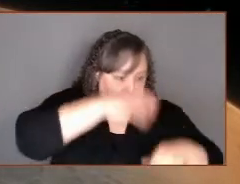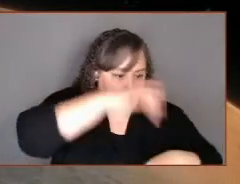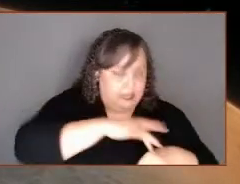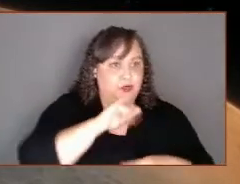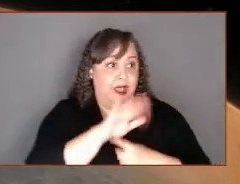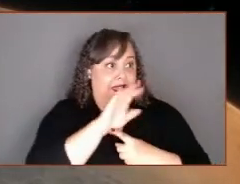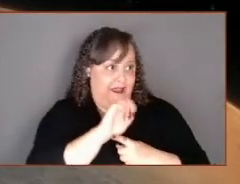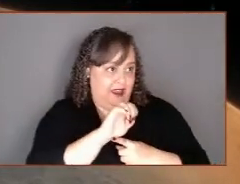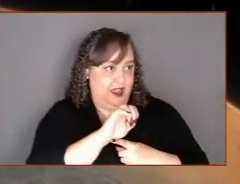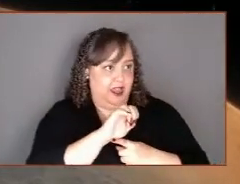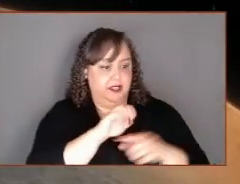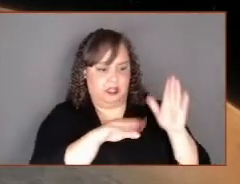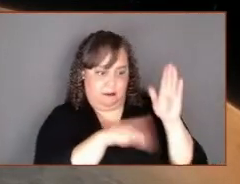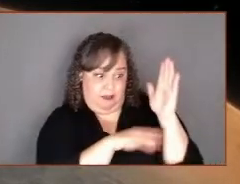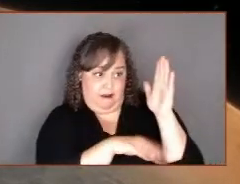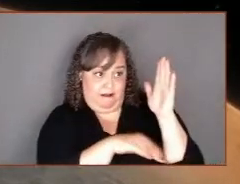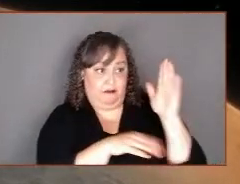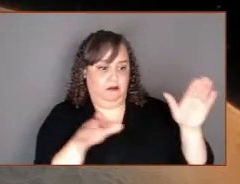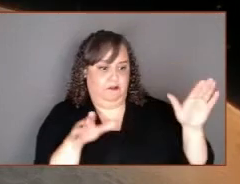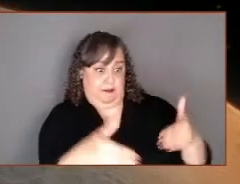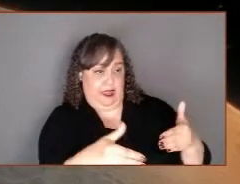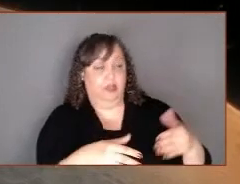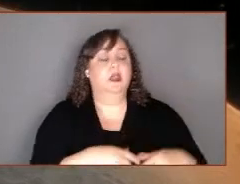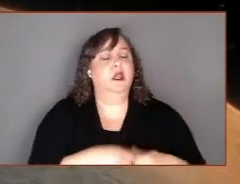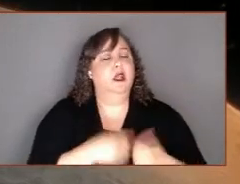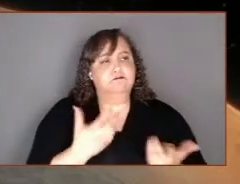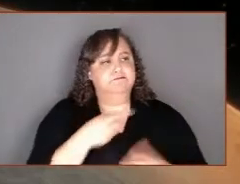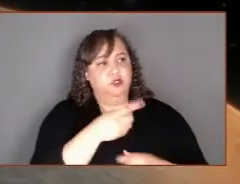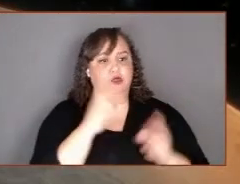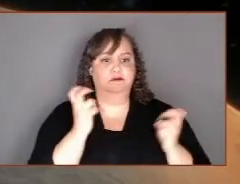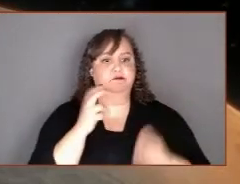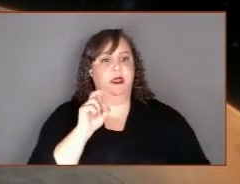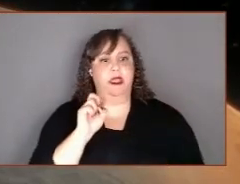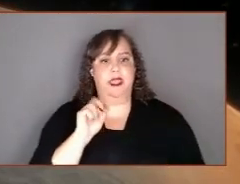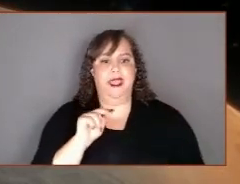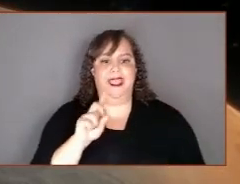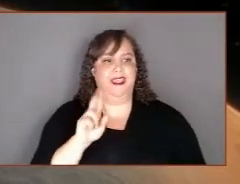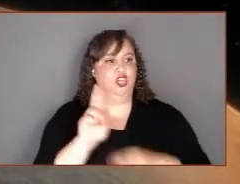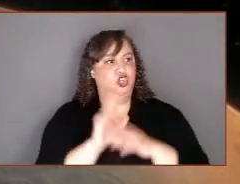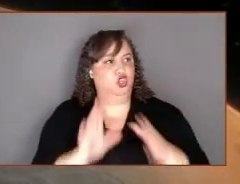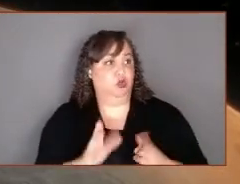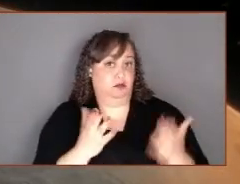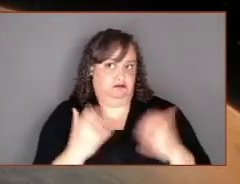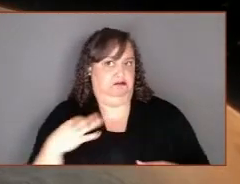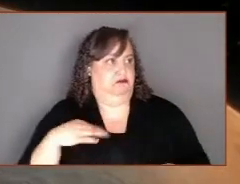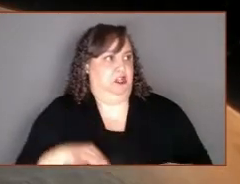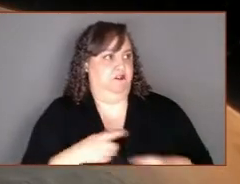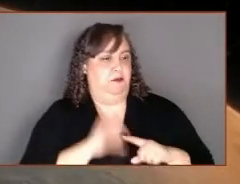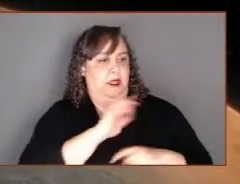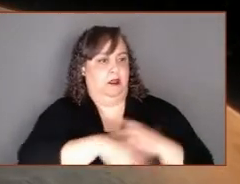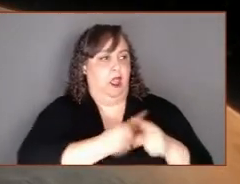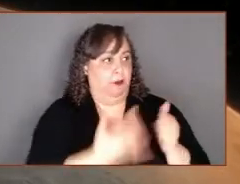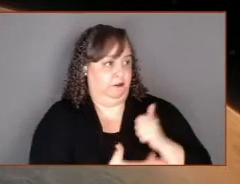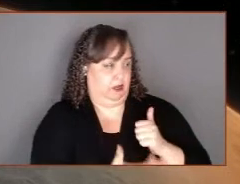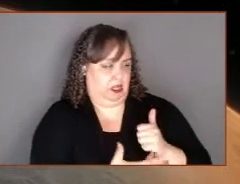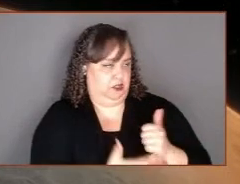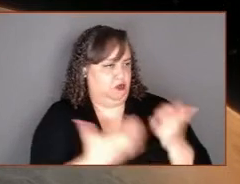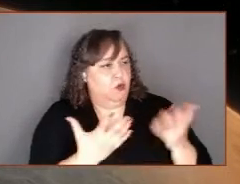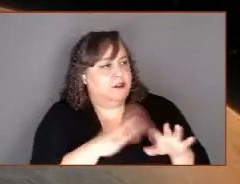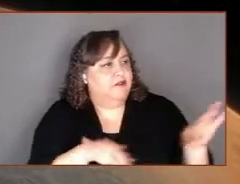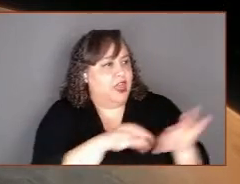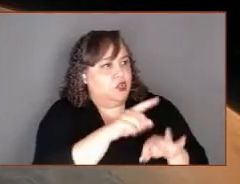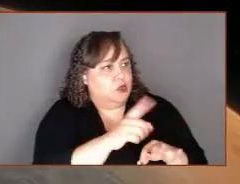I'm curious, for you as an end user that might benefit from technology like this, what value do you see in competitions like